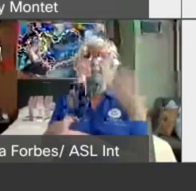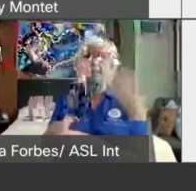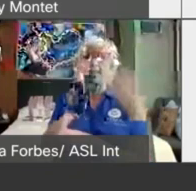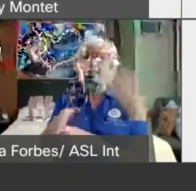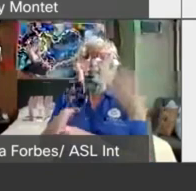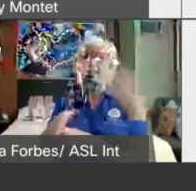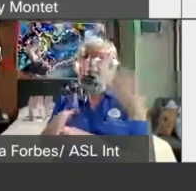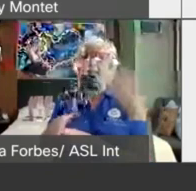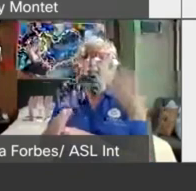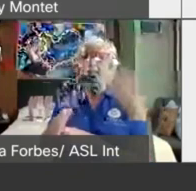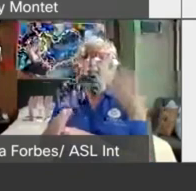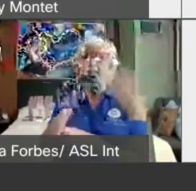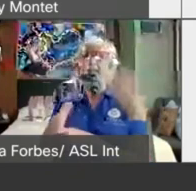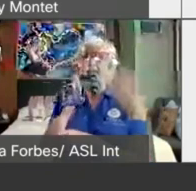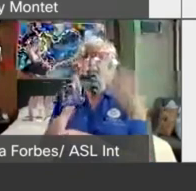brla.gov/recovery. That's